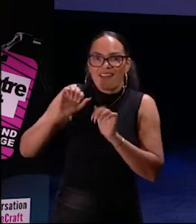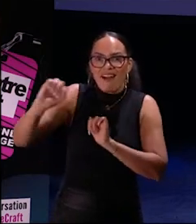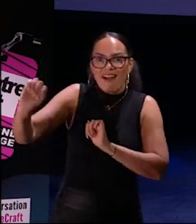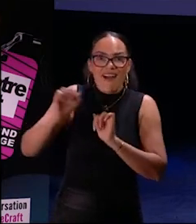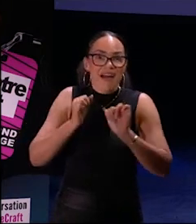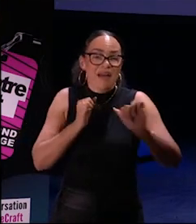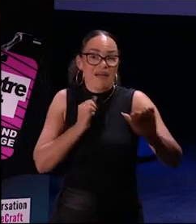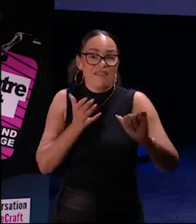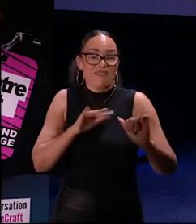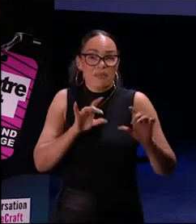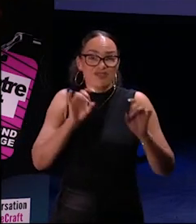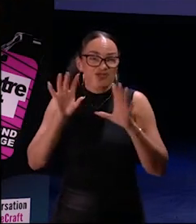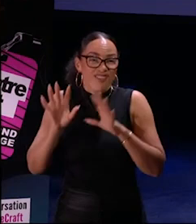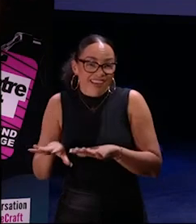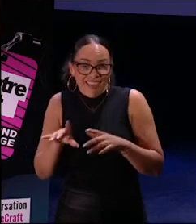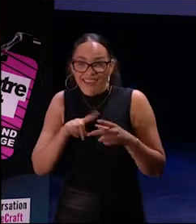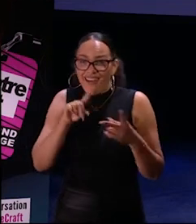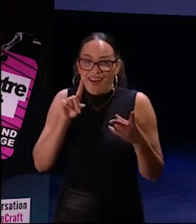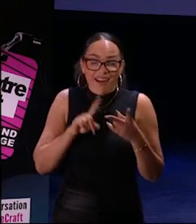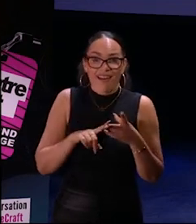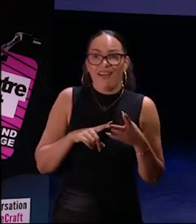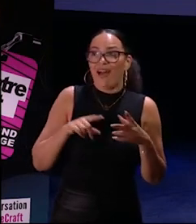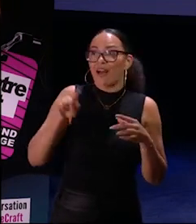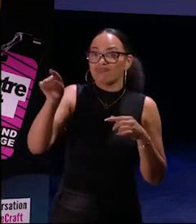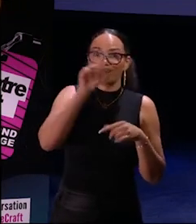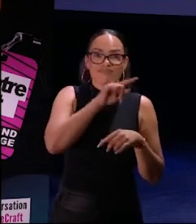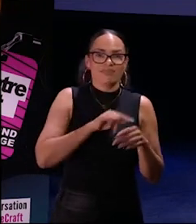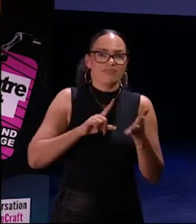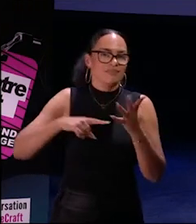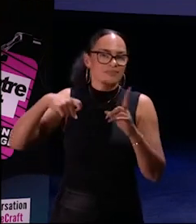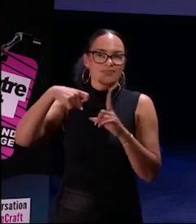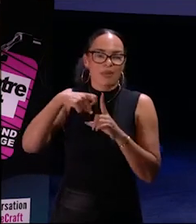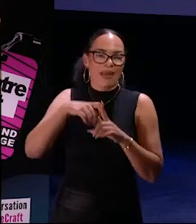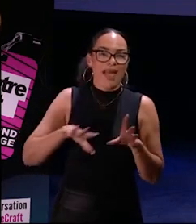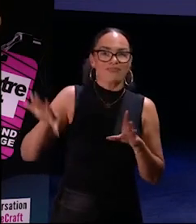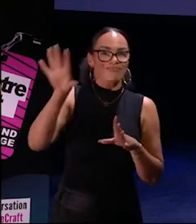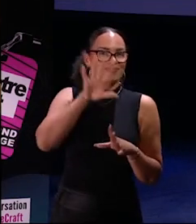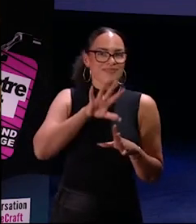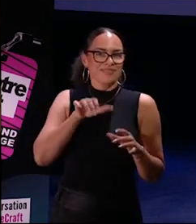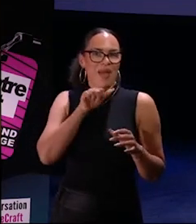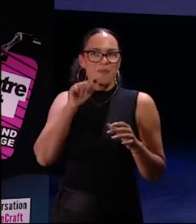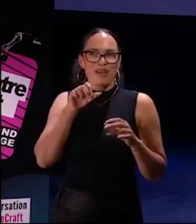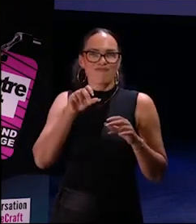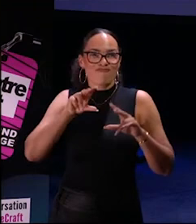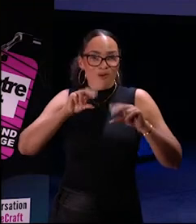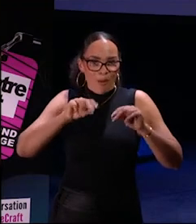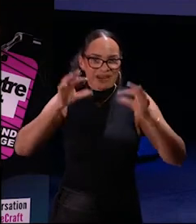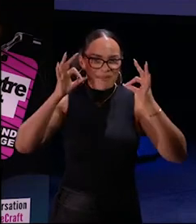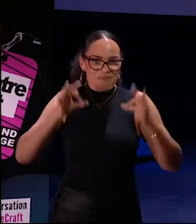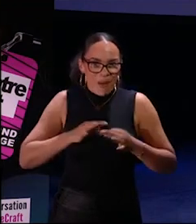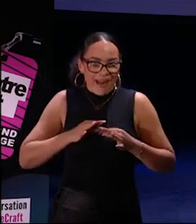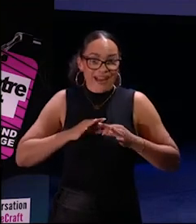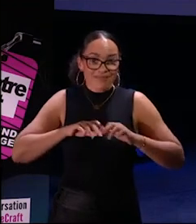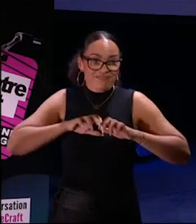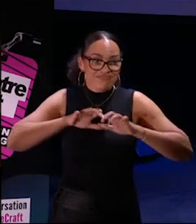from Melbourne, and then people from dotted around the UK as well. And being able to record a podcast